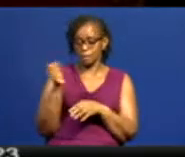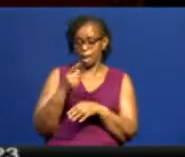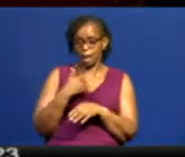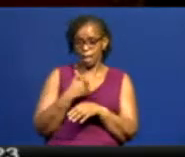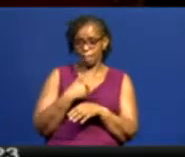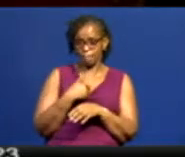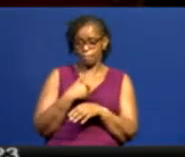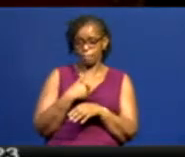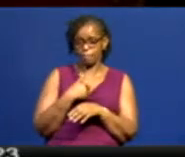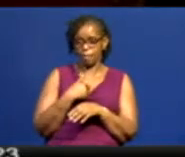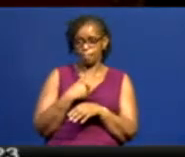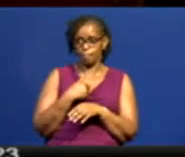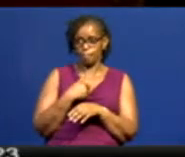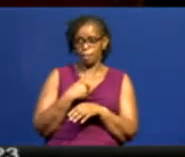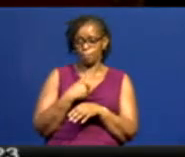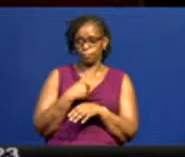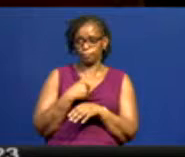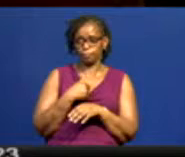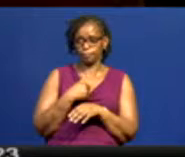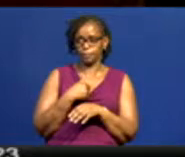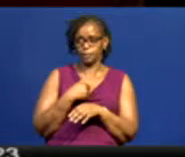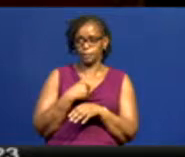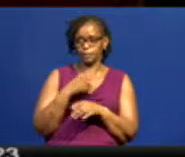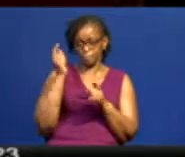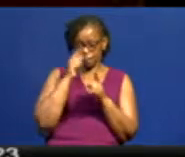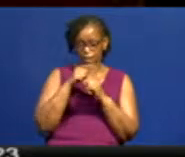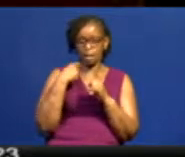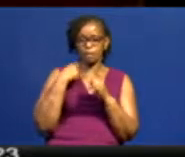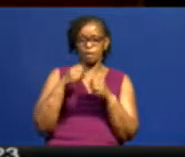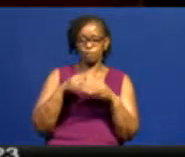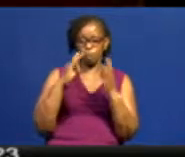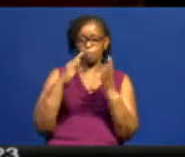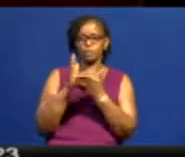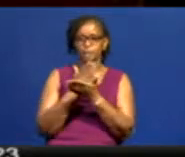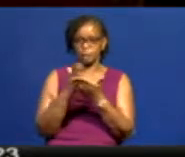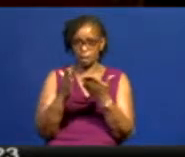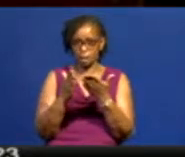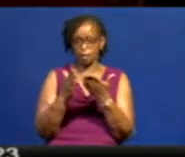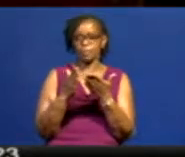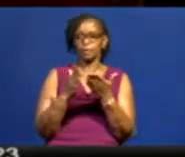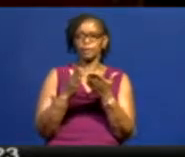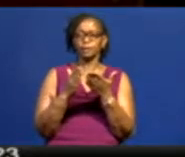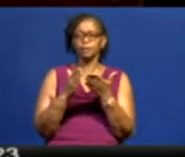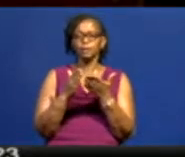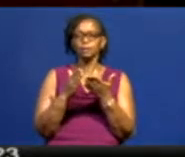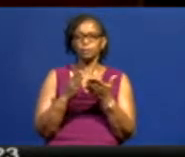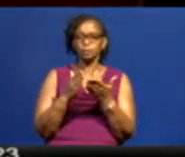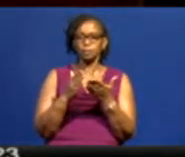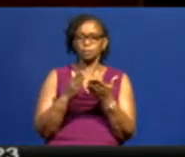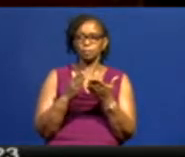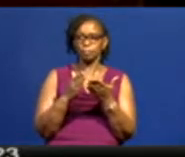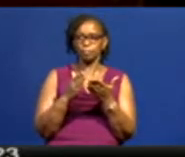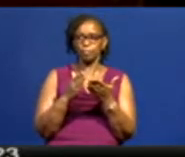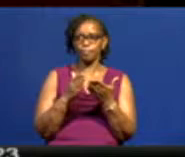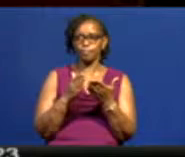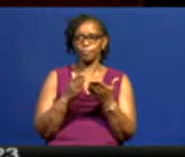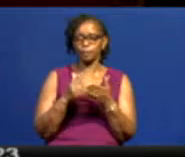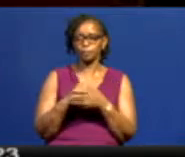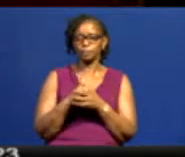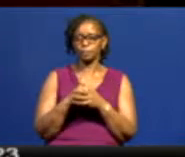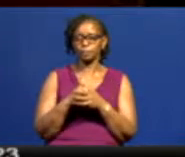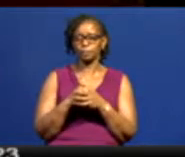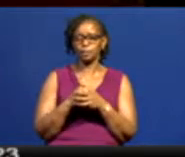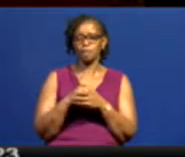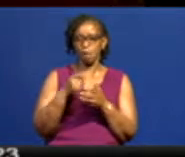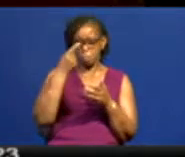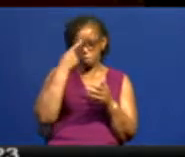payroll-related services that individuals, especially in the formal sector, this is what now this also aims to cure. Honorable Speaker,